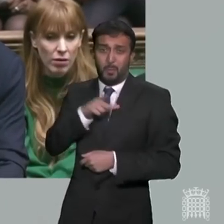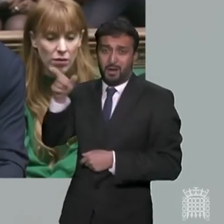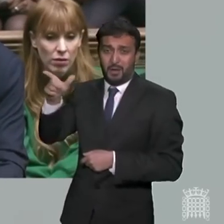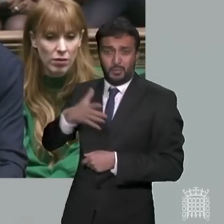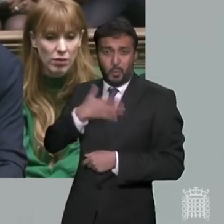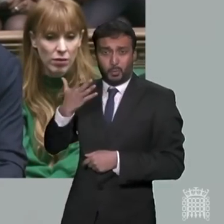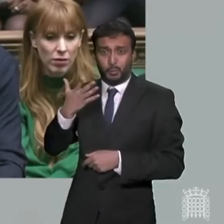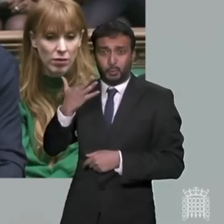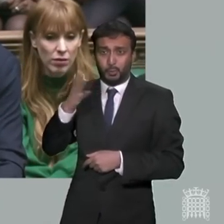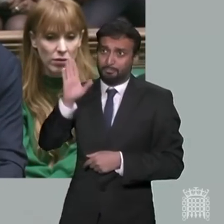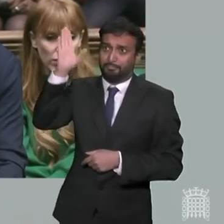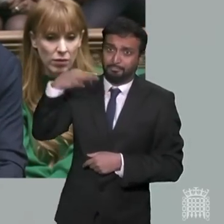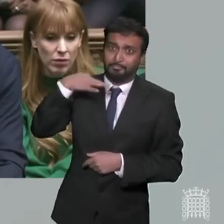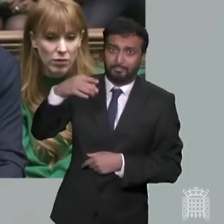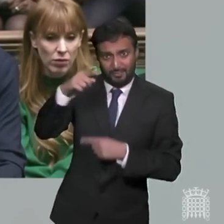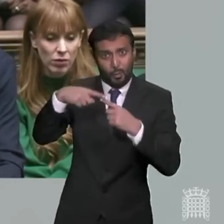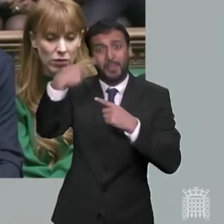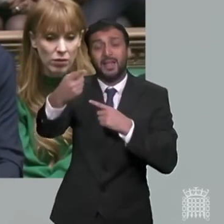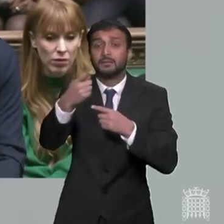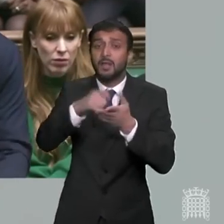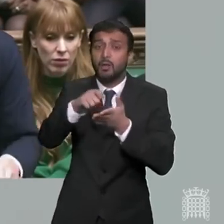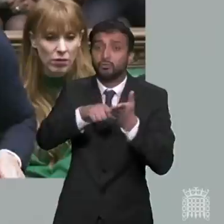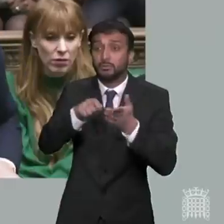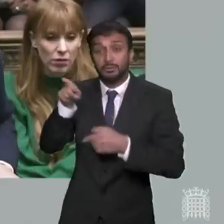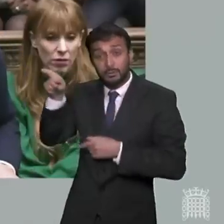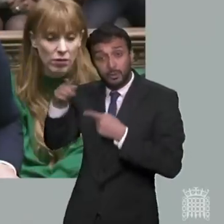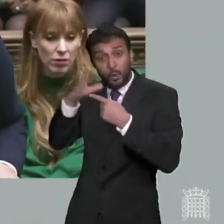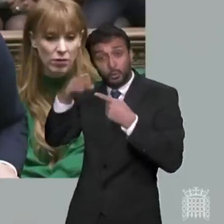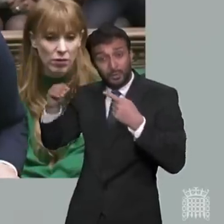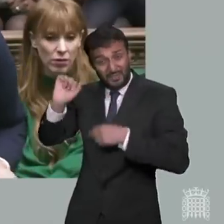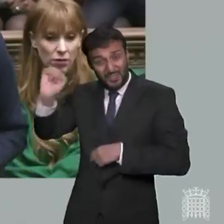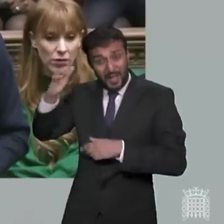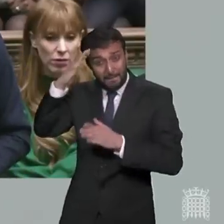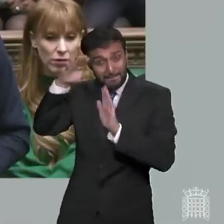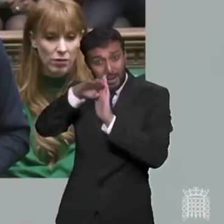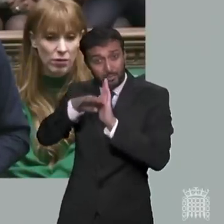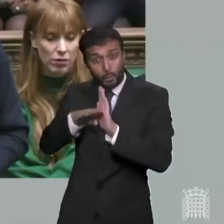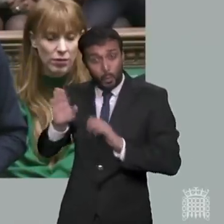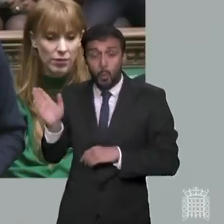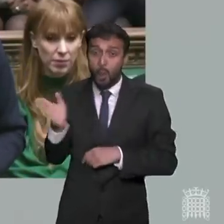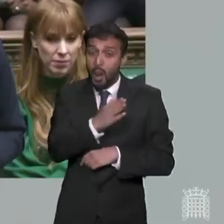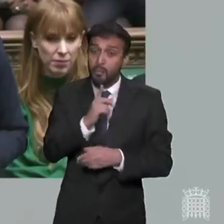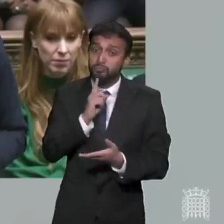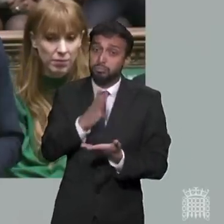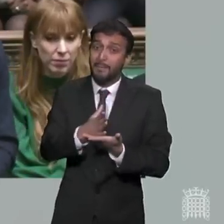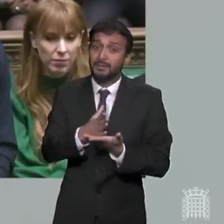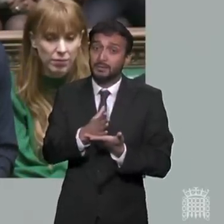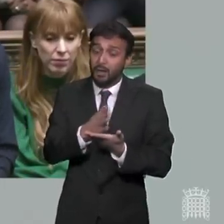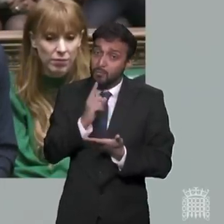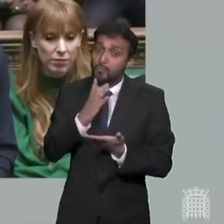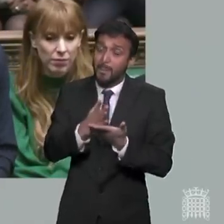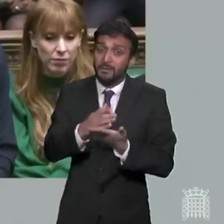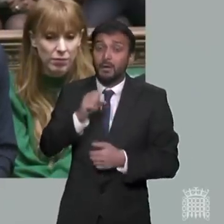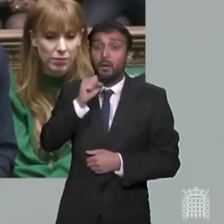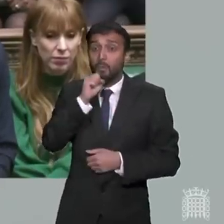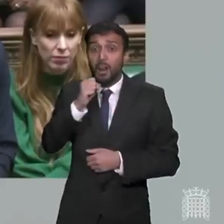author of the manifesto that they all stood on said it would cut building by 40%, perhaps